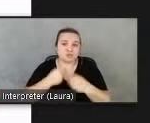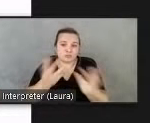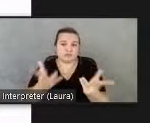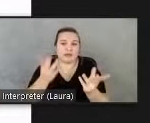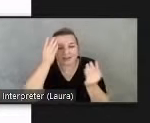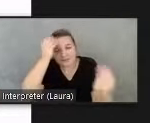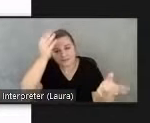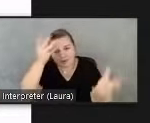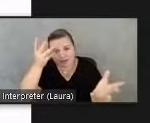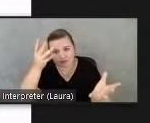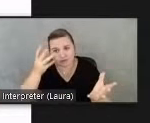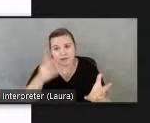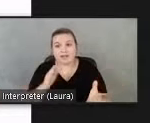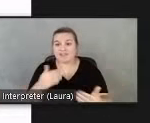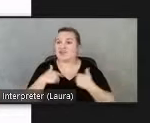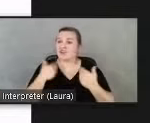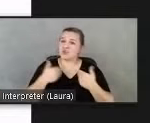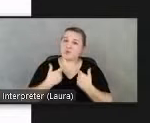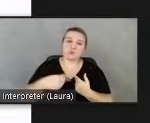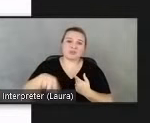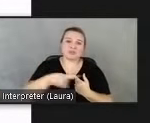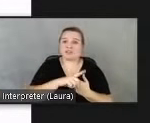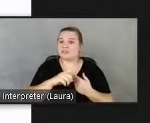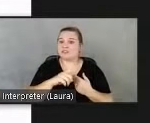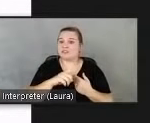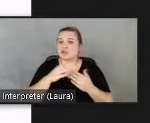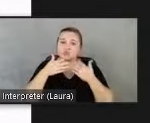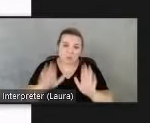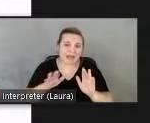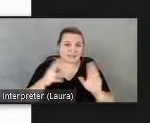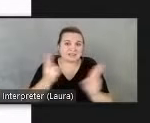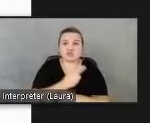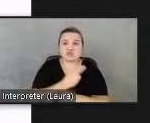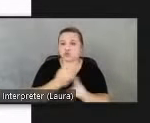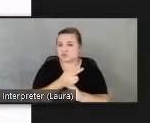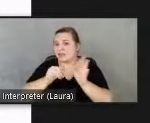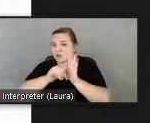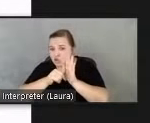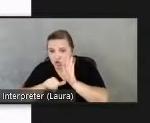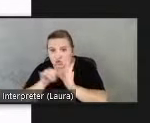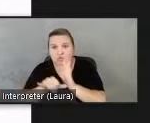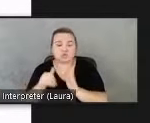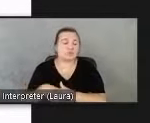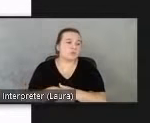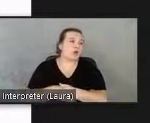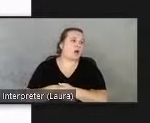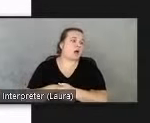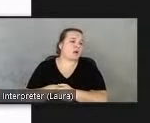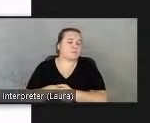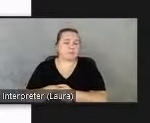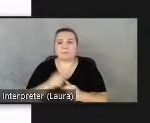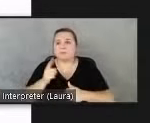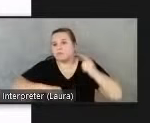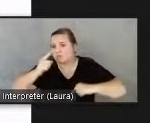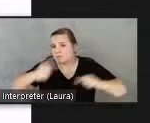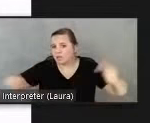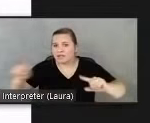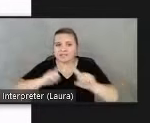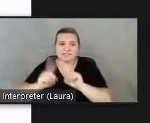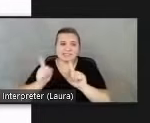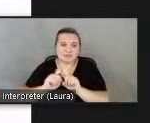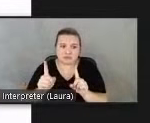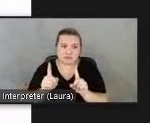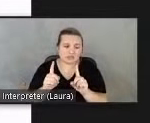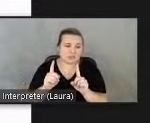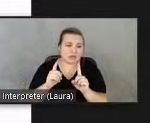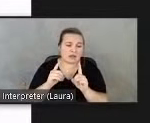The YouTube, there's ways of posting videos on the YouTube that kids can watch. There are ways of all the different sites that Dr. Sean Smith